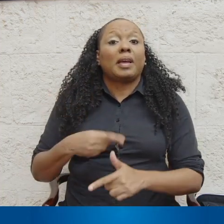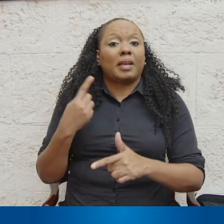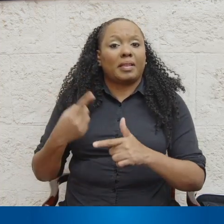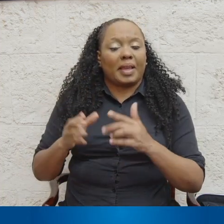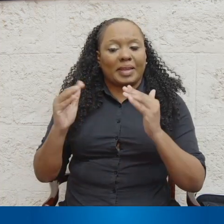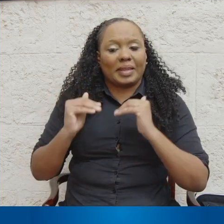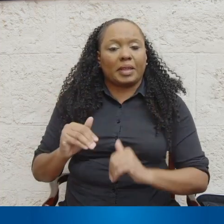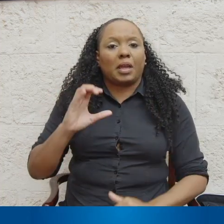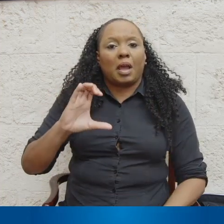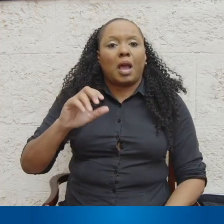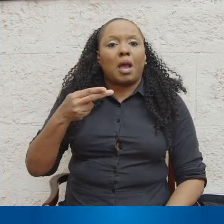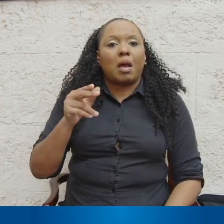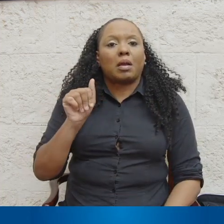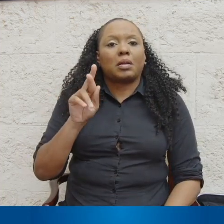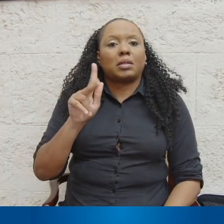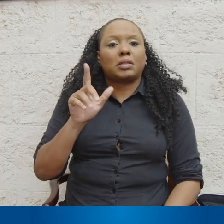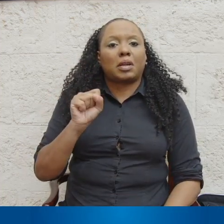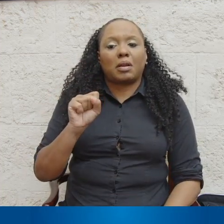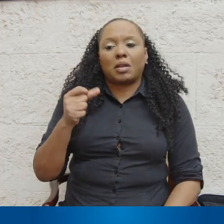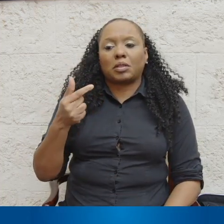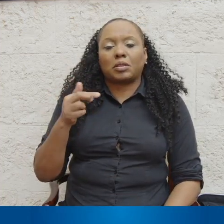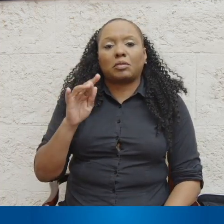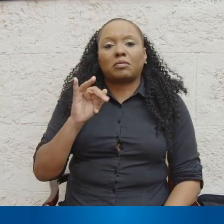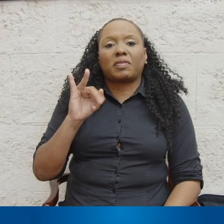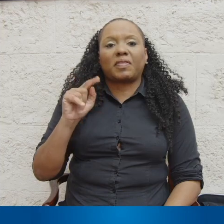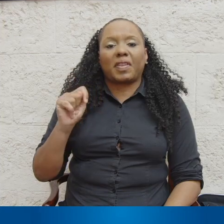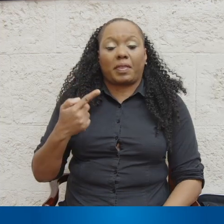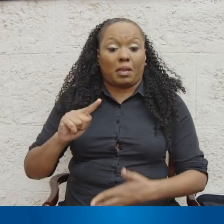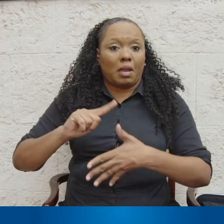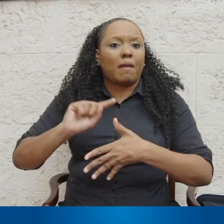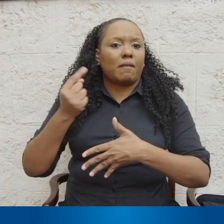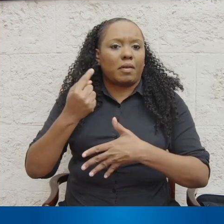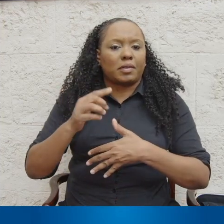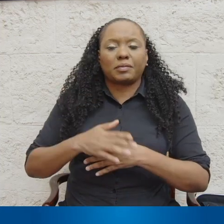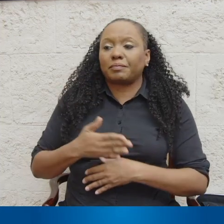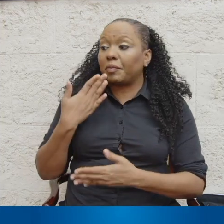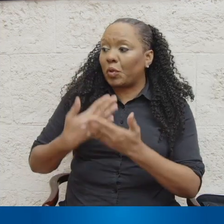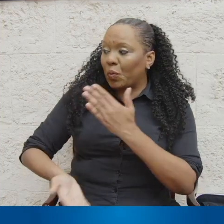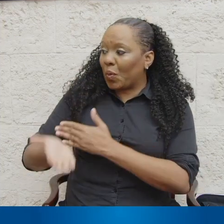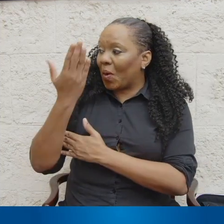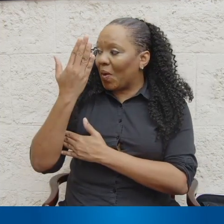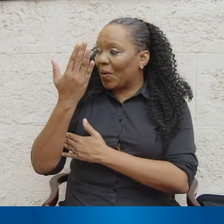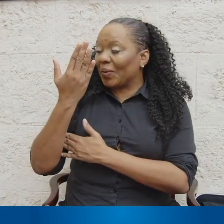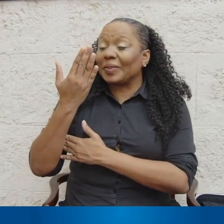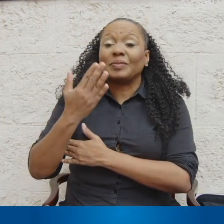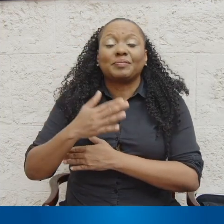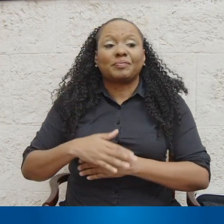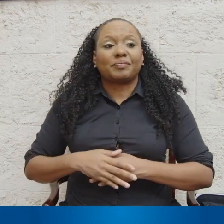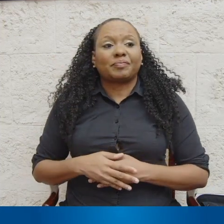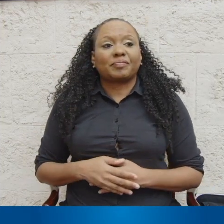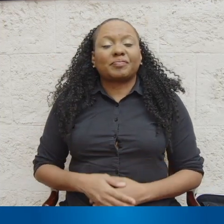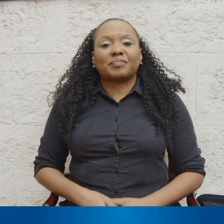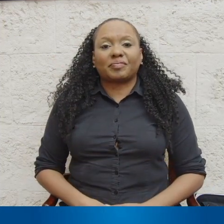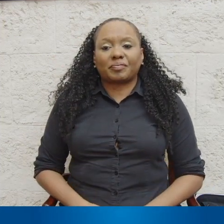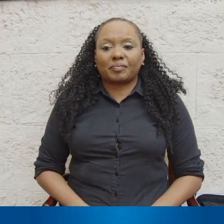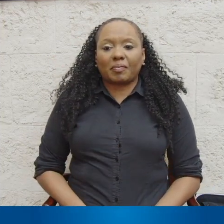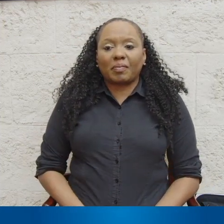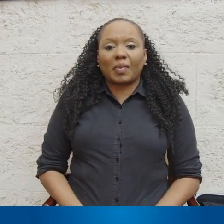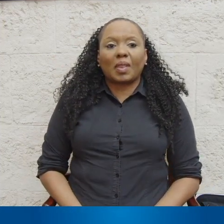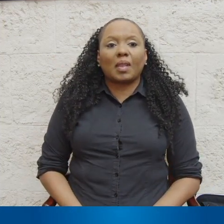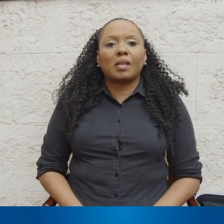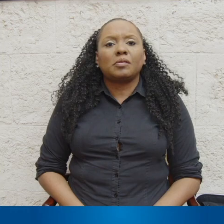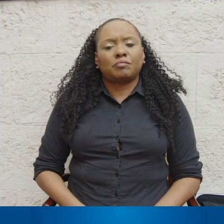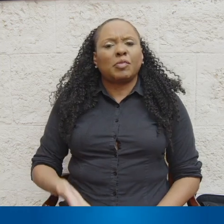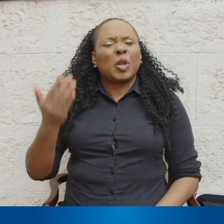invite Minister Abrams to begin. Hey, good morning, everybody. We're accustomed to doing these press conferences